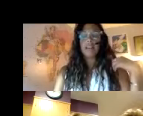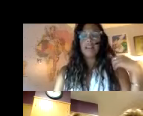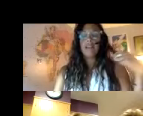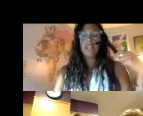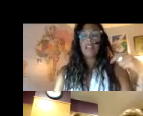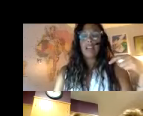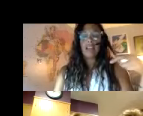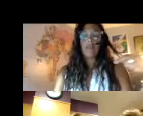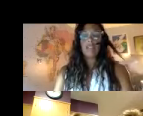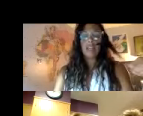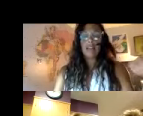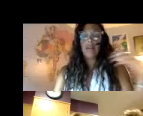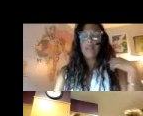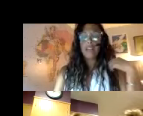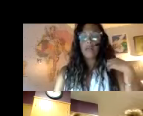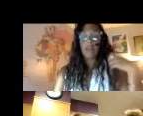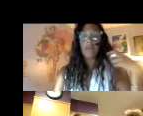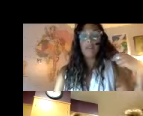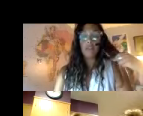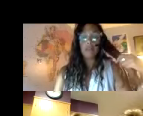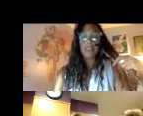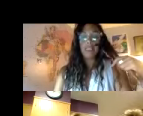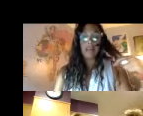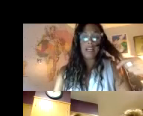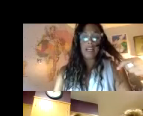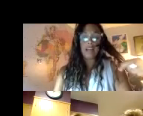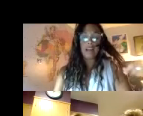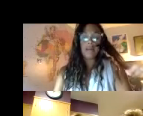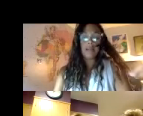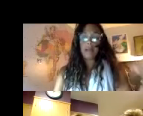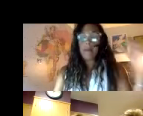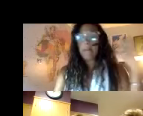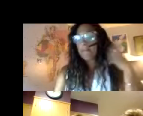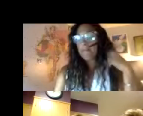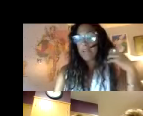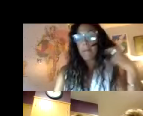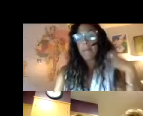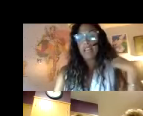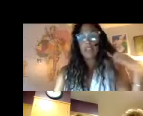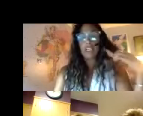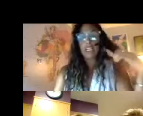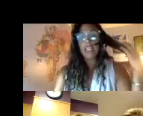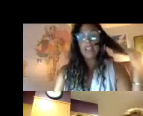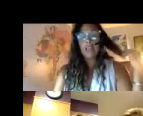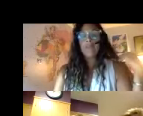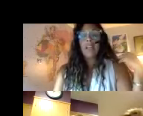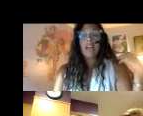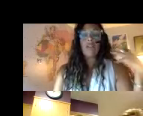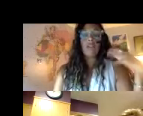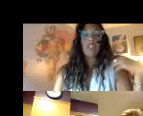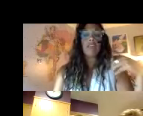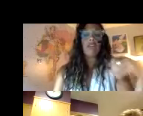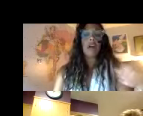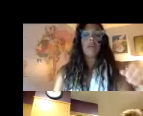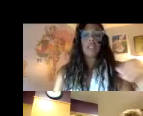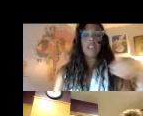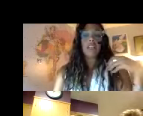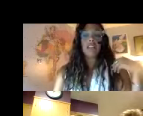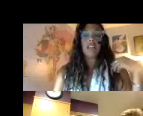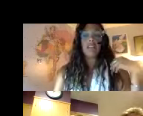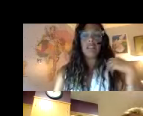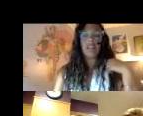that pedestrian experience and access to public transportation is important for everyone.